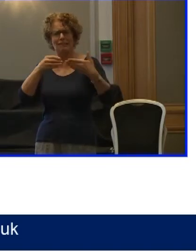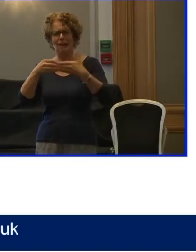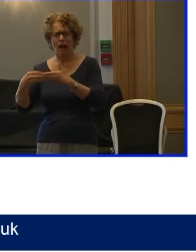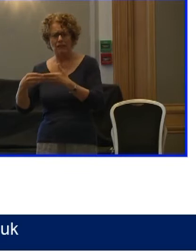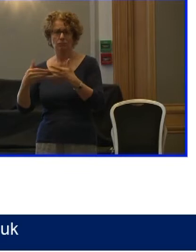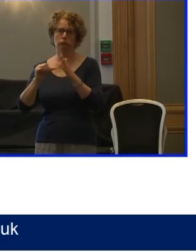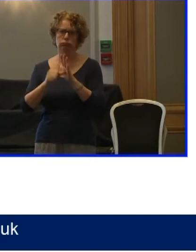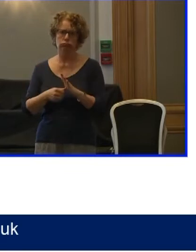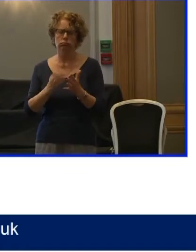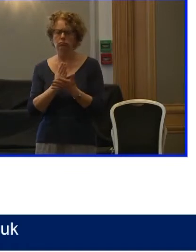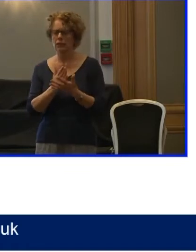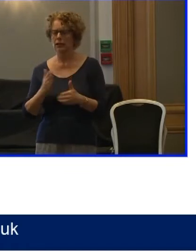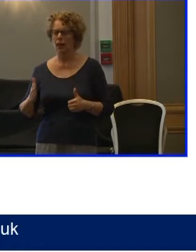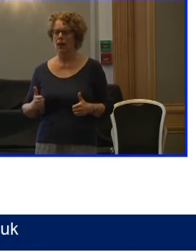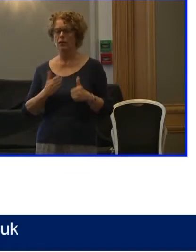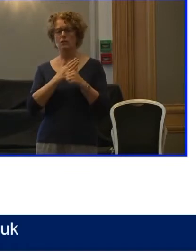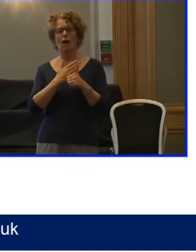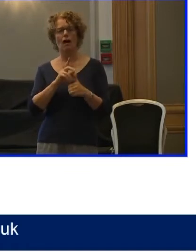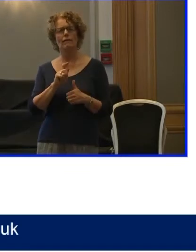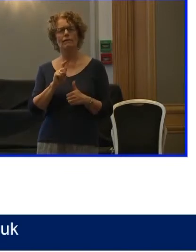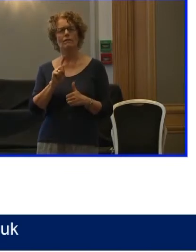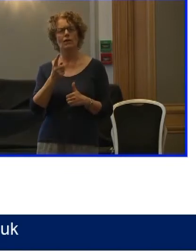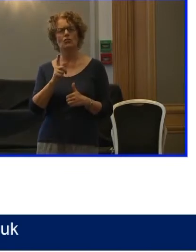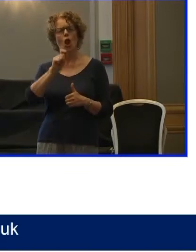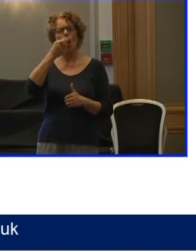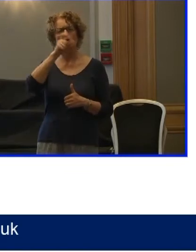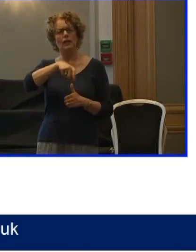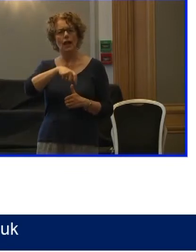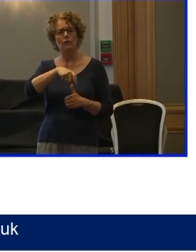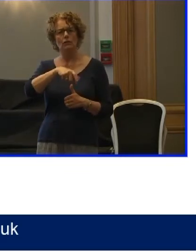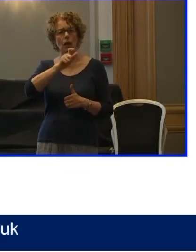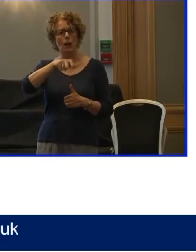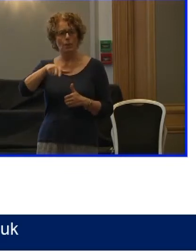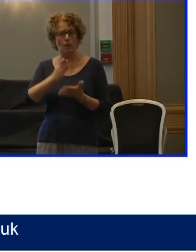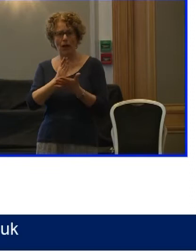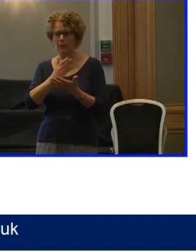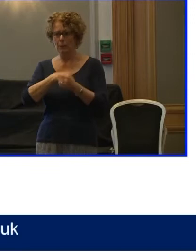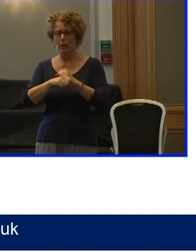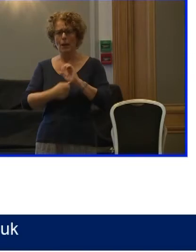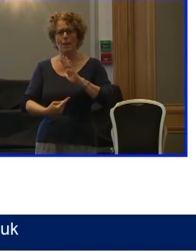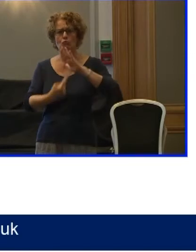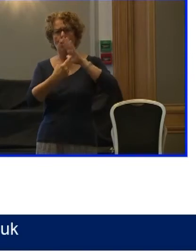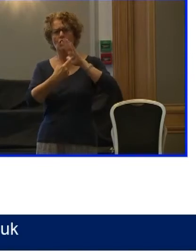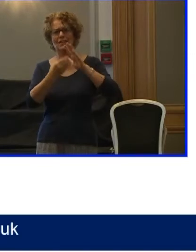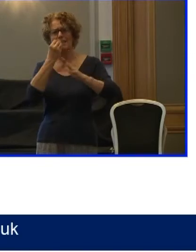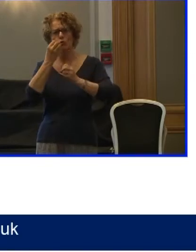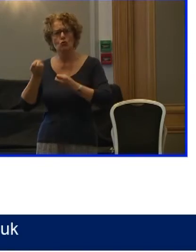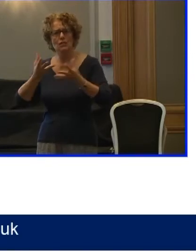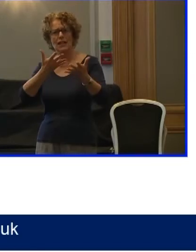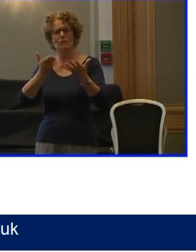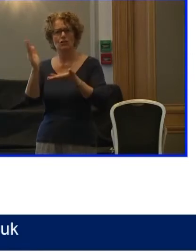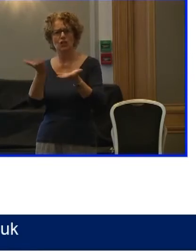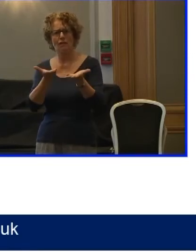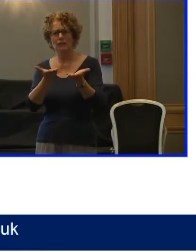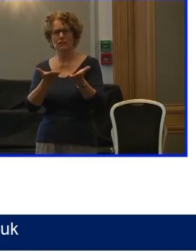difficult. And right at the beginning of the first lockdown, there were issues getting people with sight loss on the priority grocery delivery service.